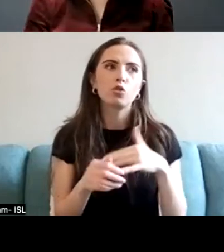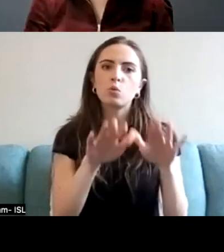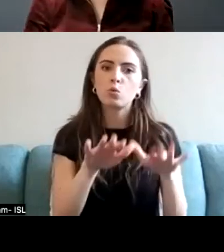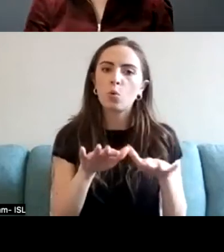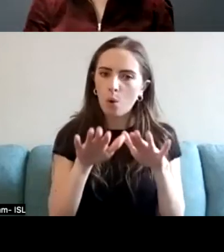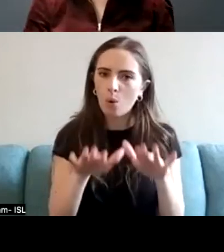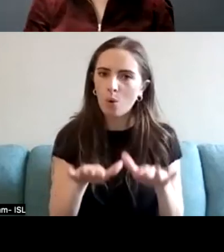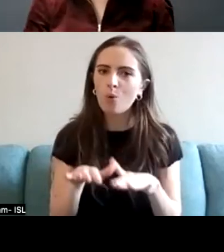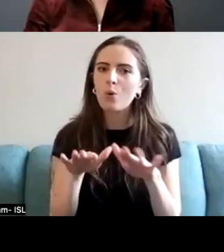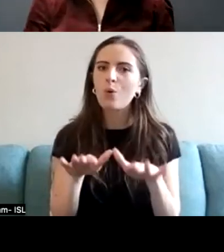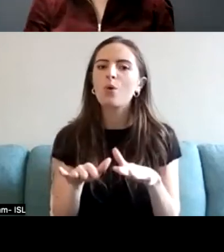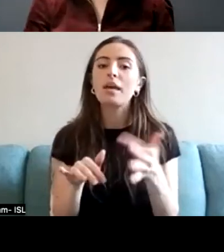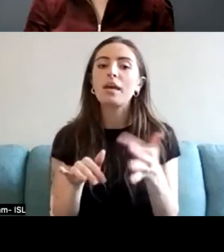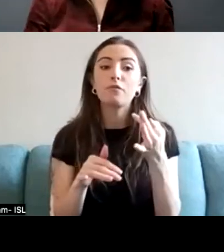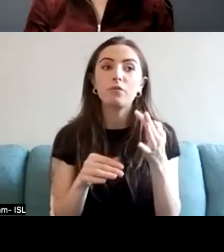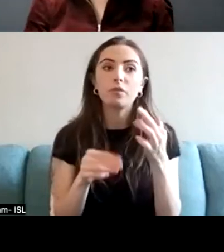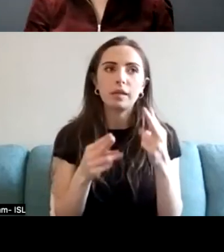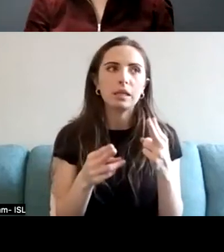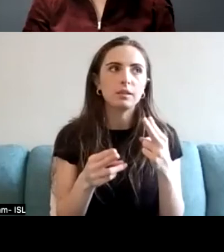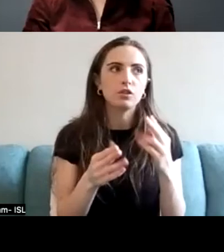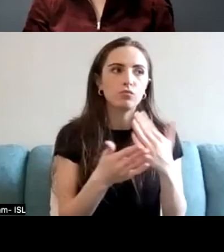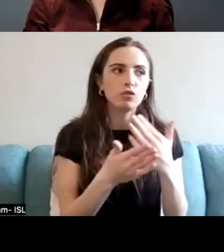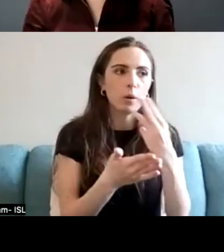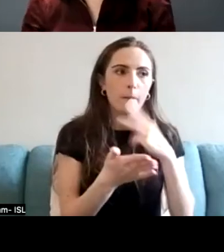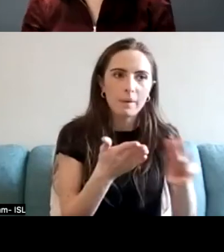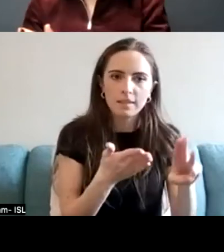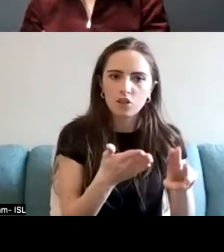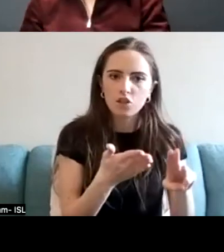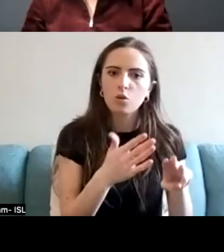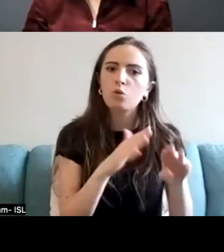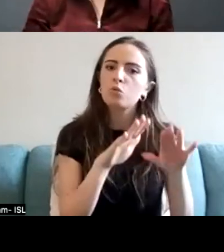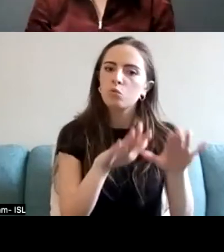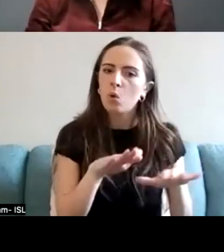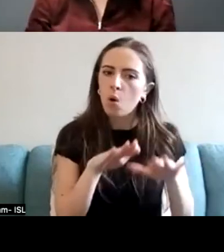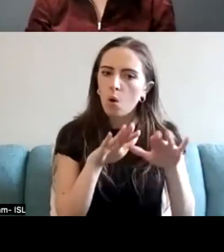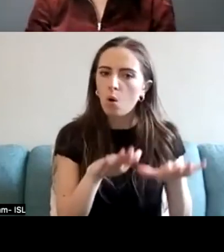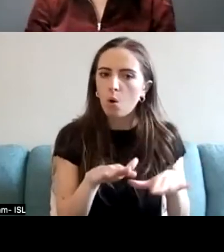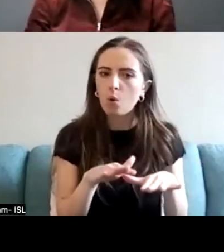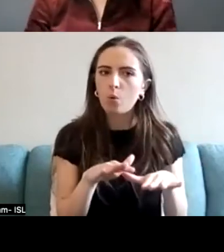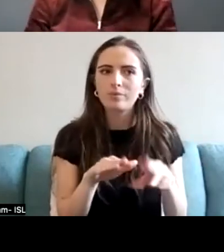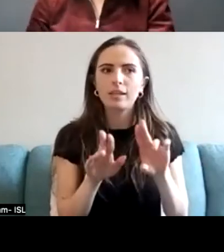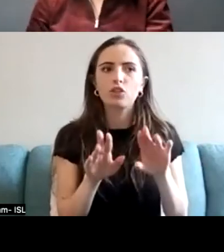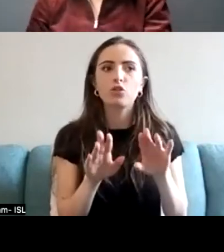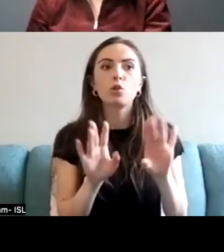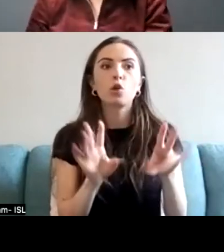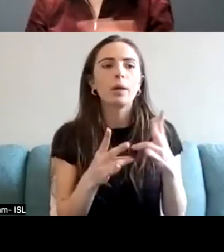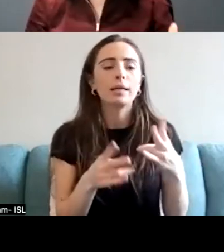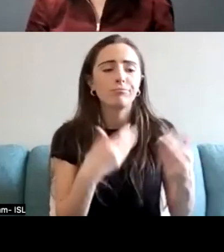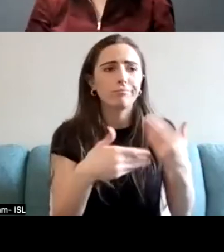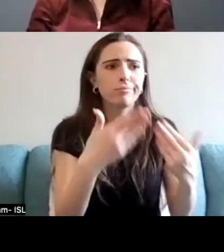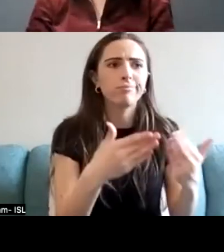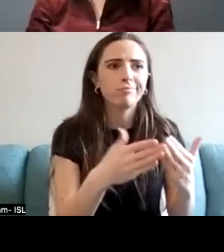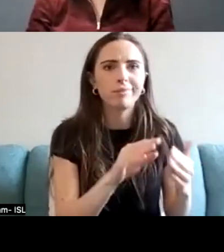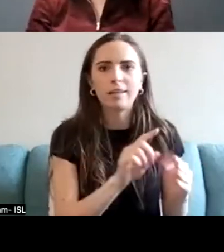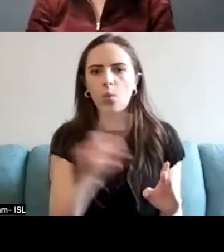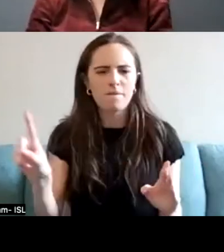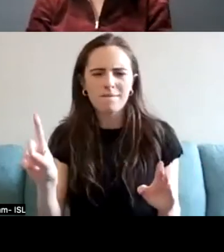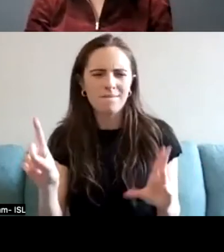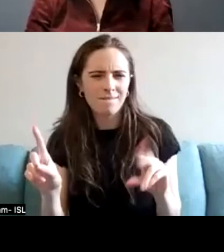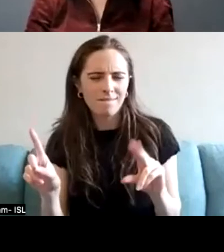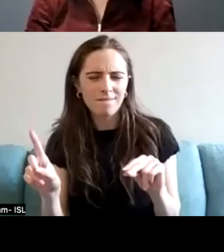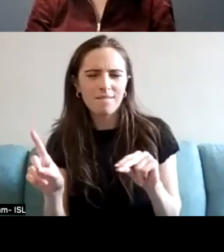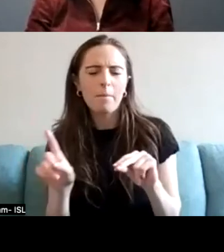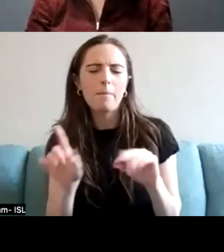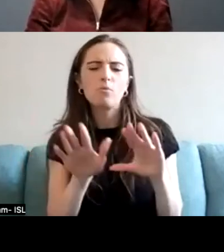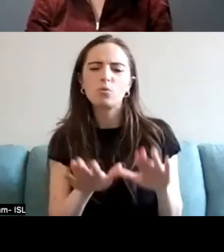make sure that they hear every word I say so that they can go off and do their job effectively. And then that benefits